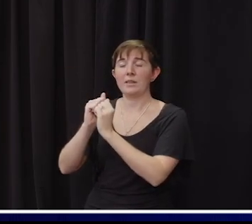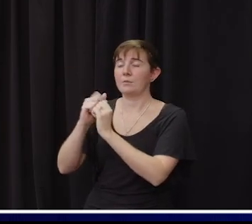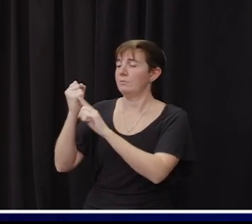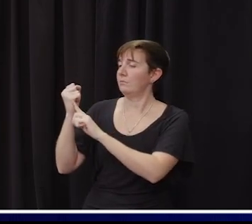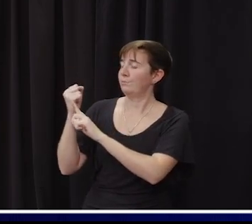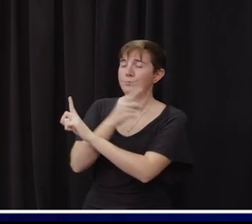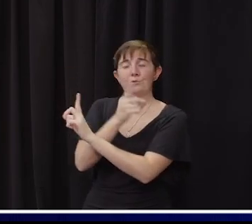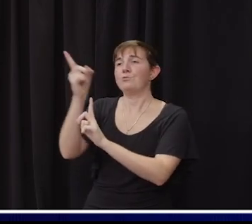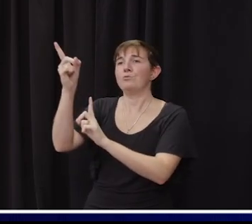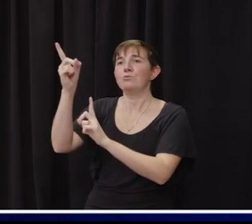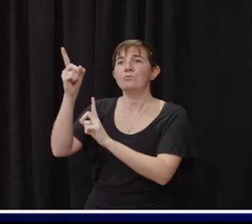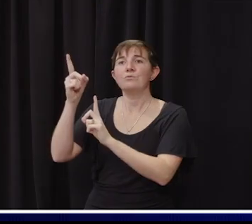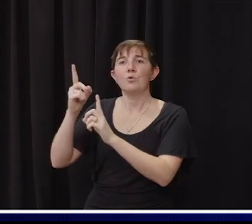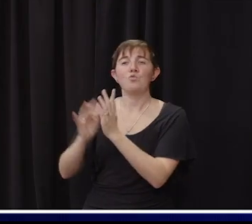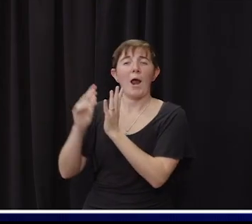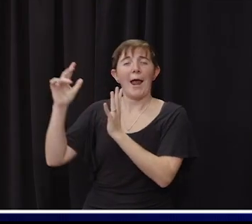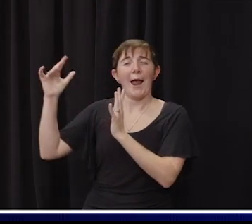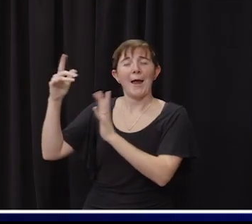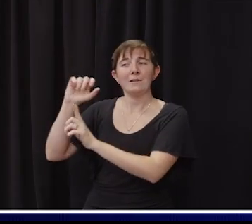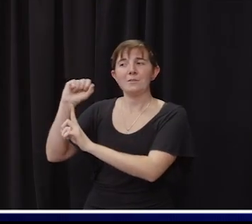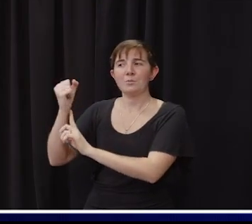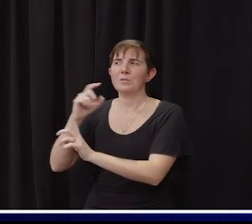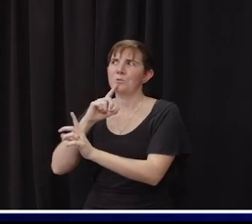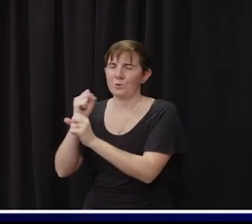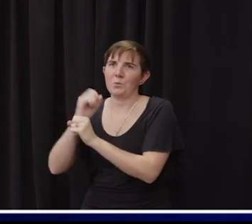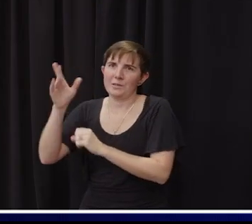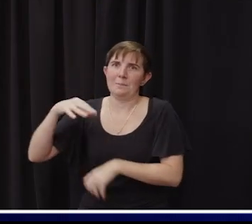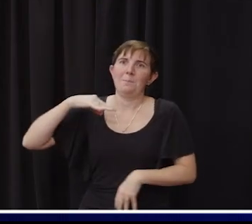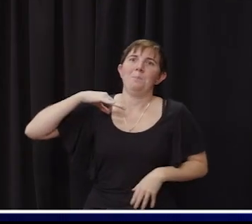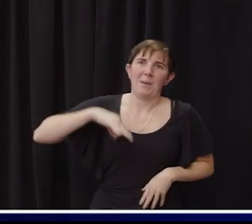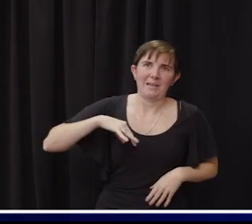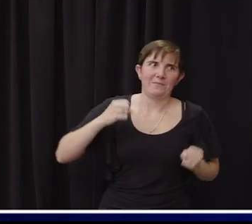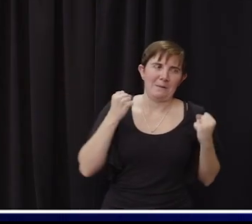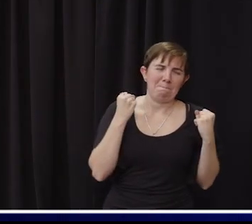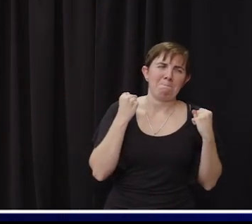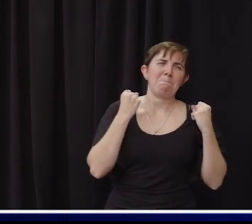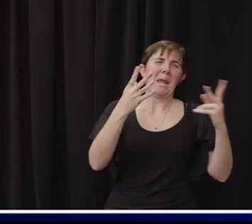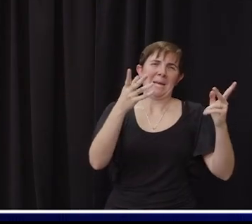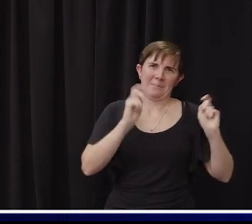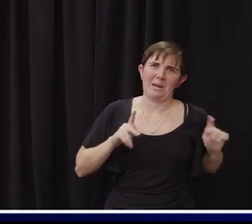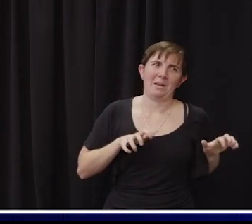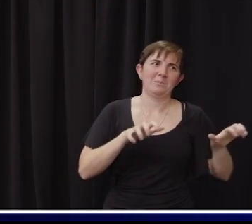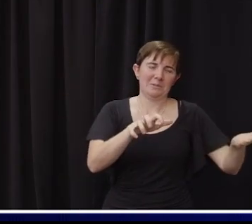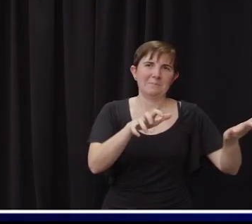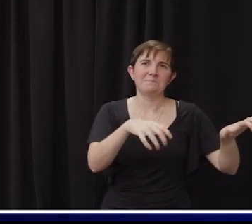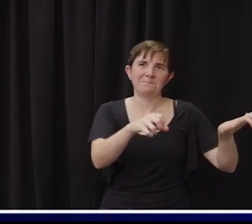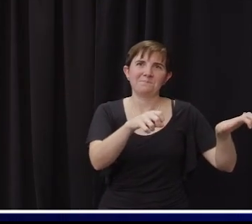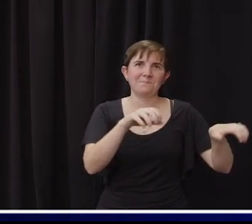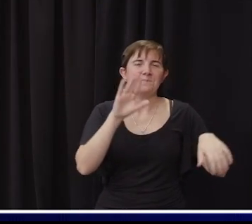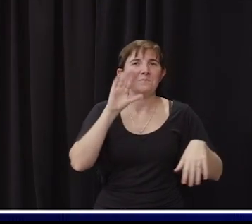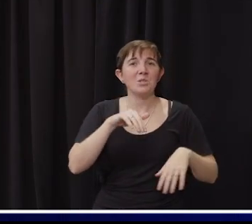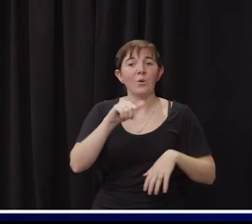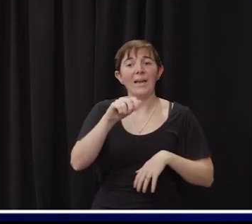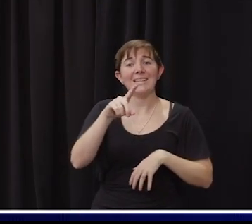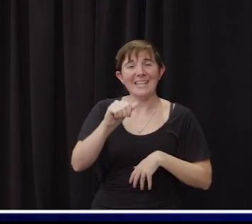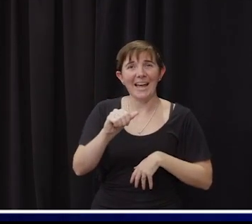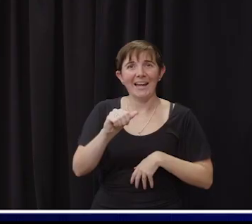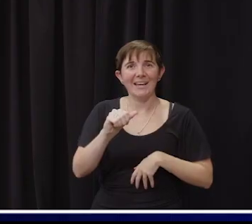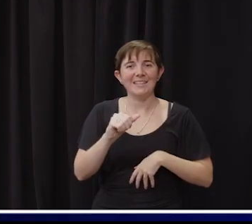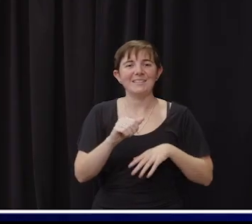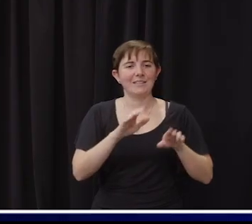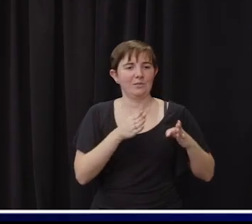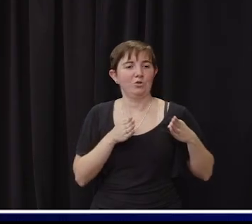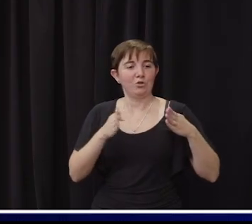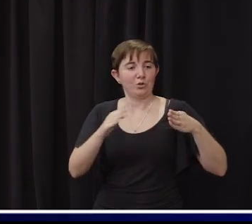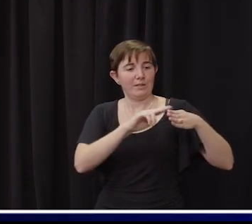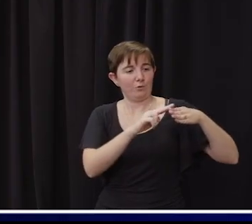non-typical conditions, it actually helps everyone. So, the ADA kind of curb cuts that you have